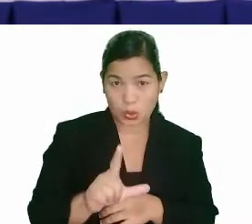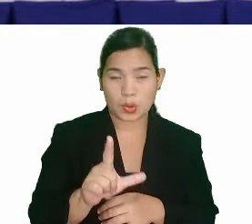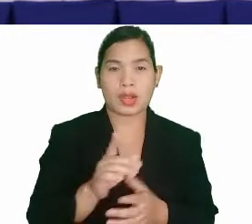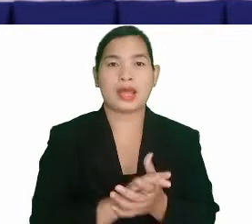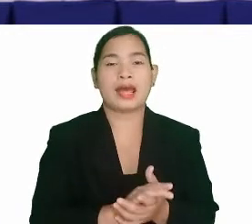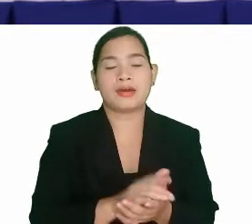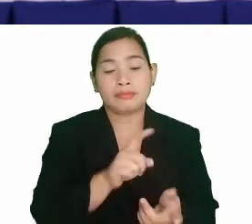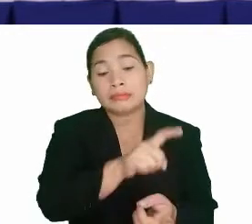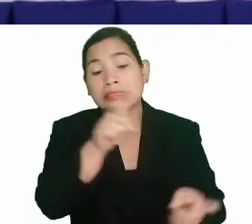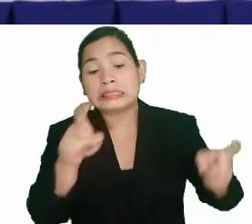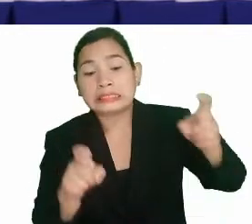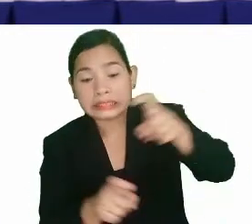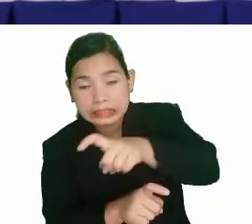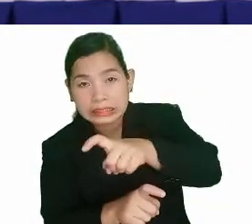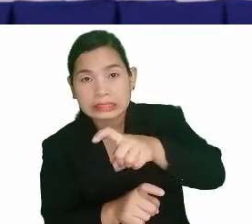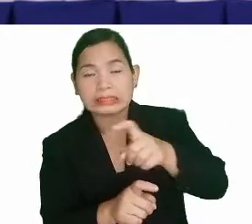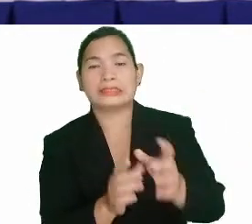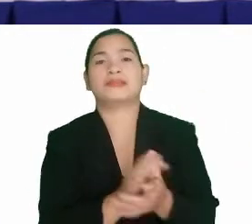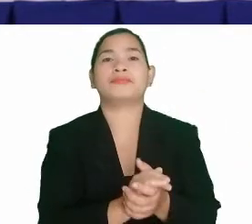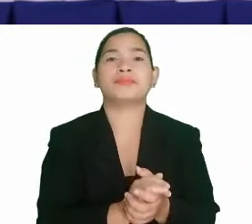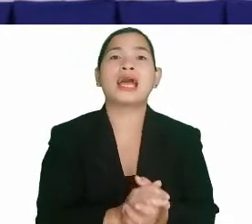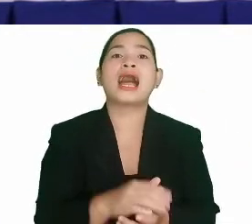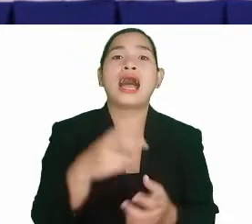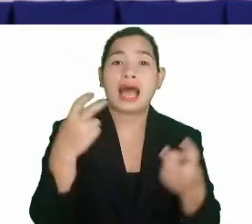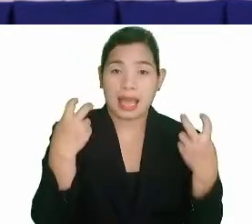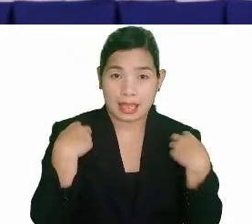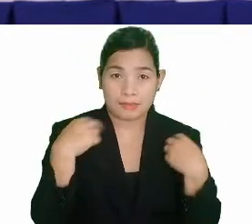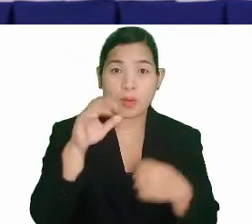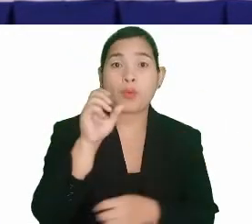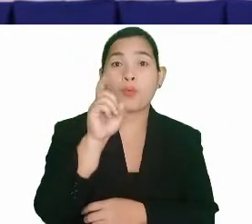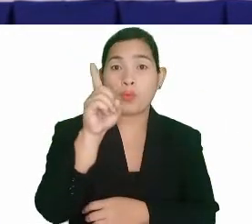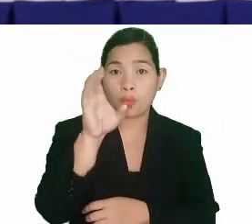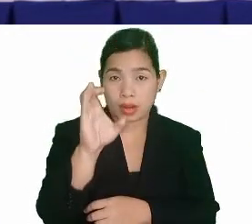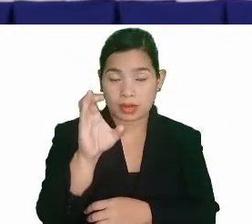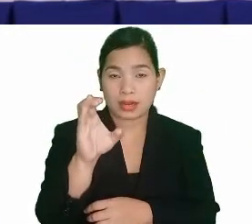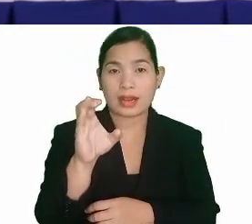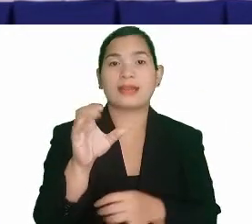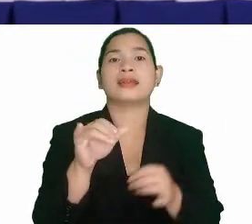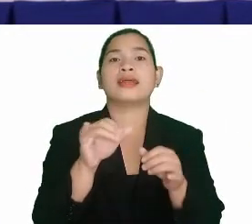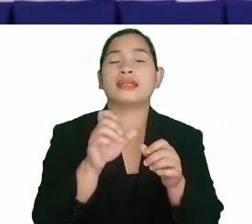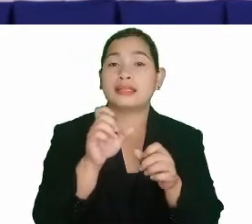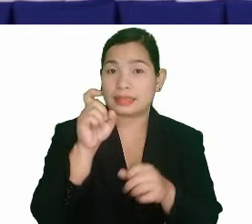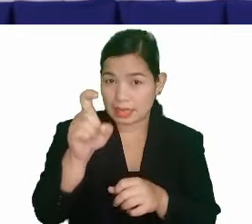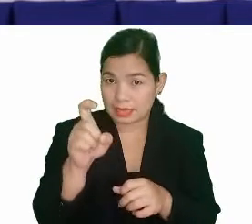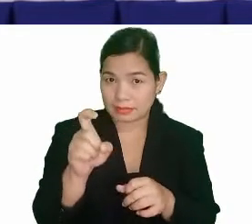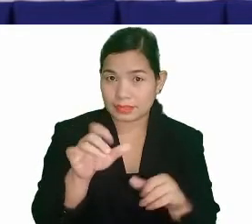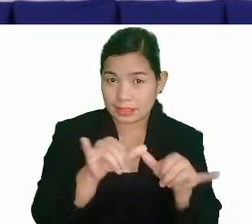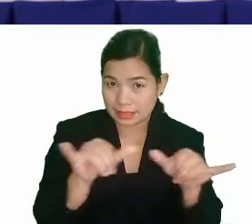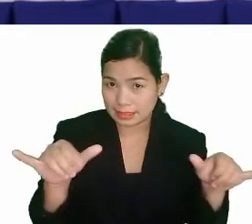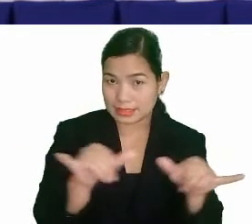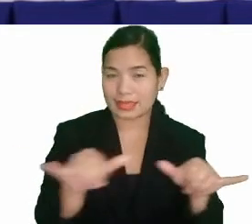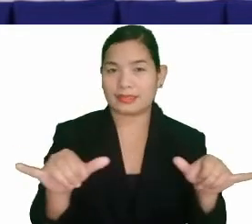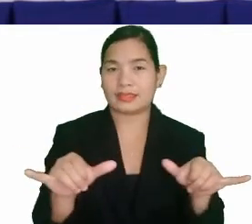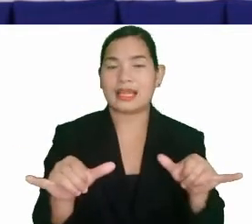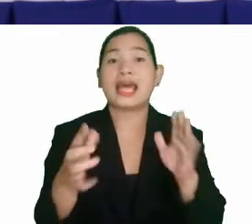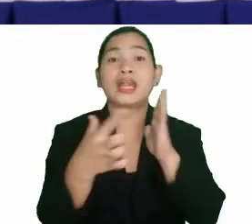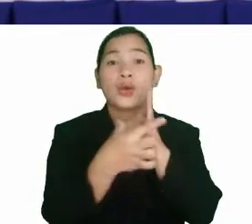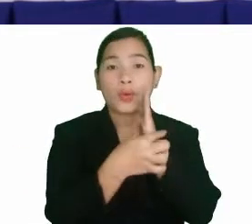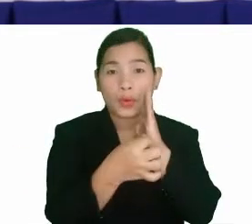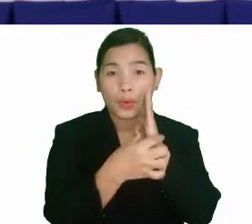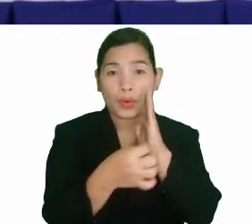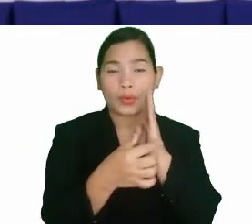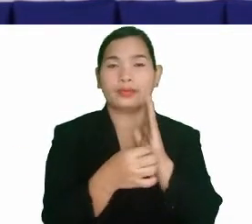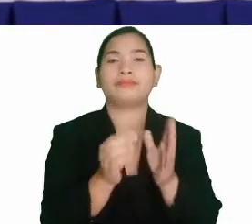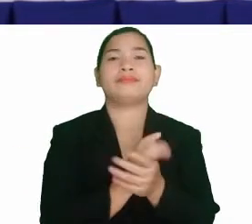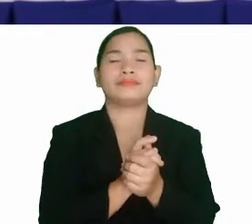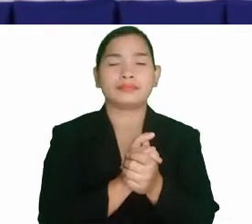position and is magnified 100 times. While in oil immersion, the image is